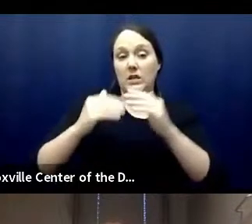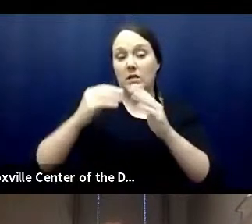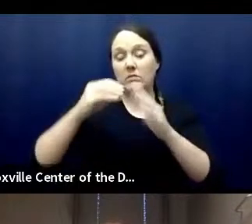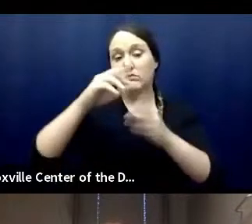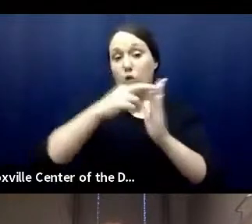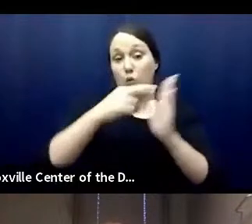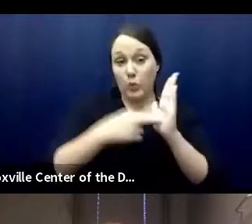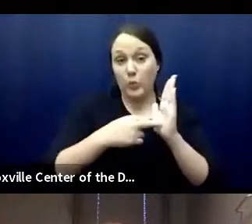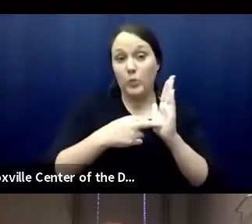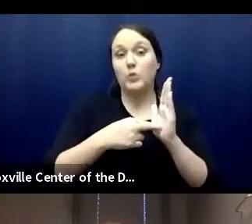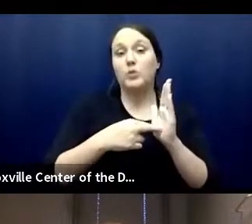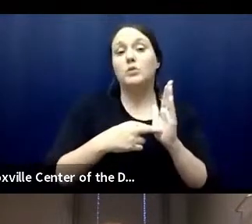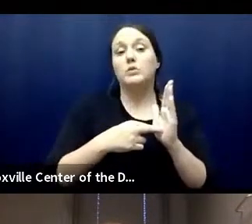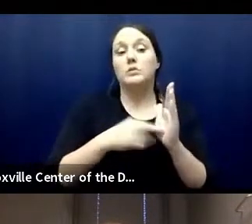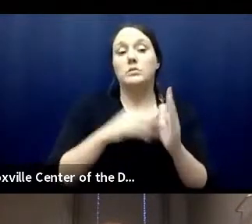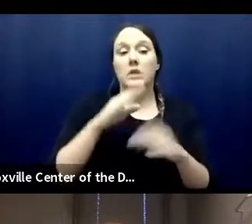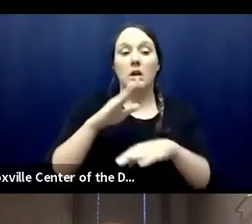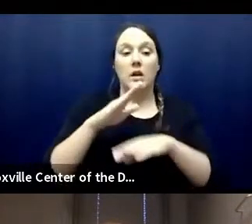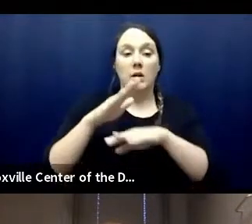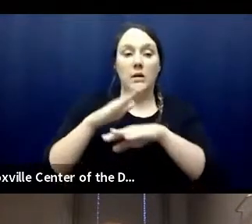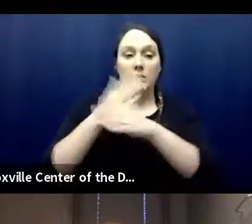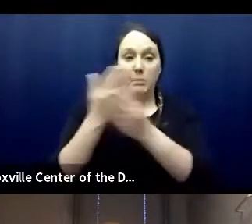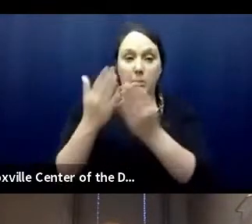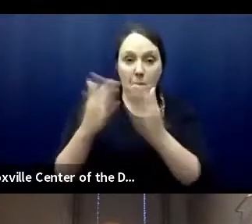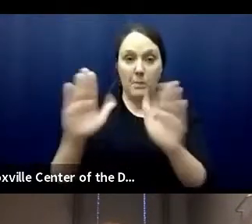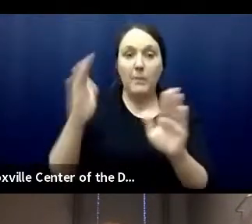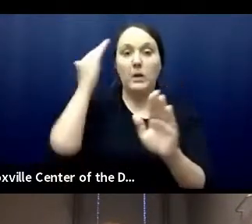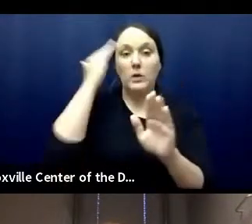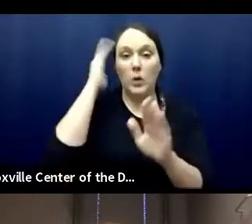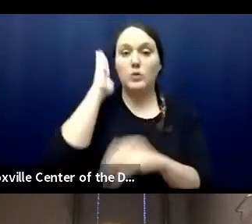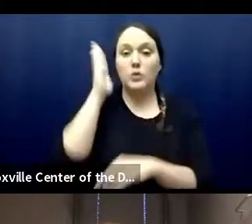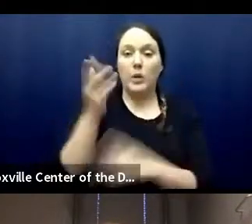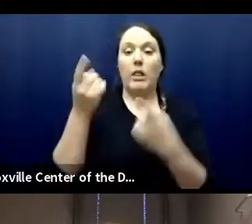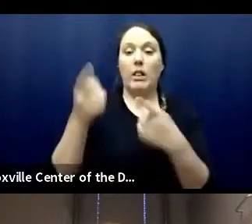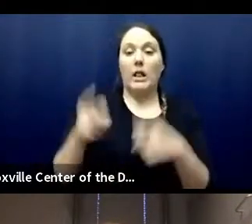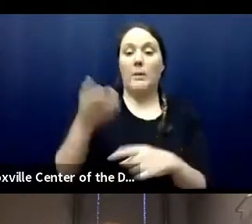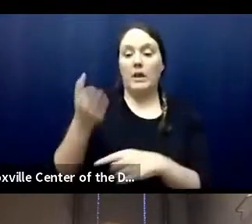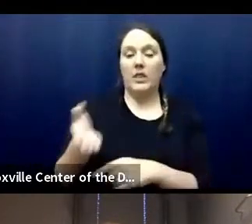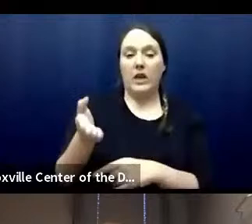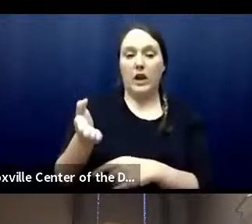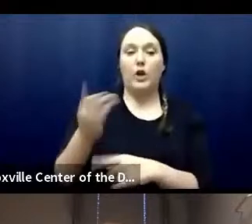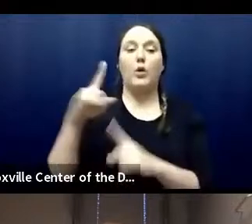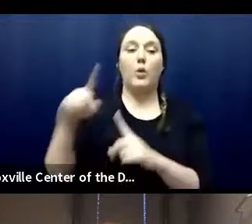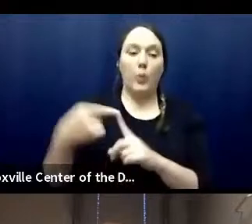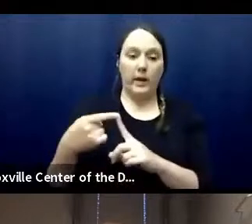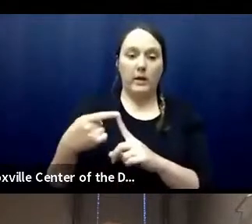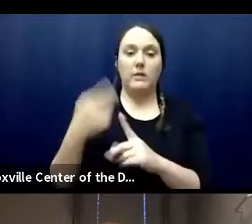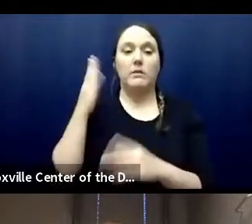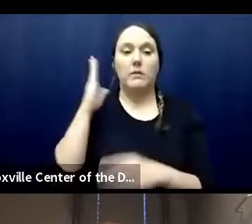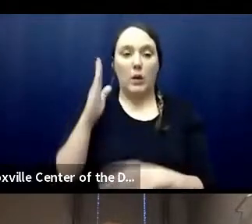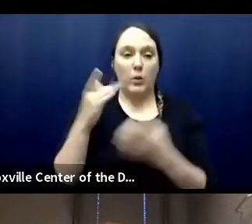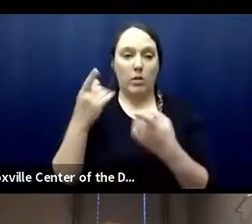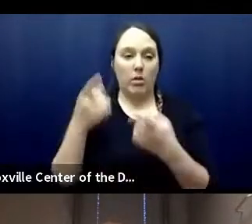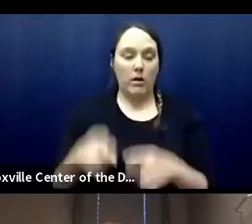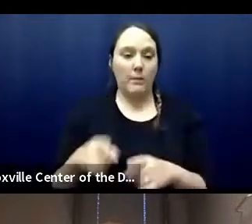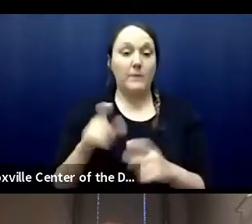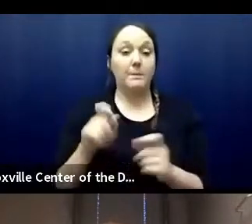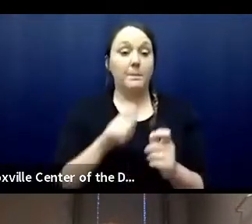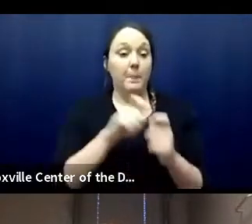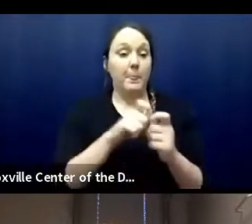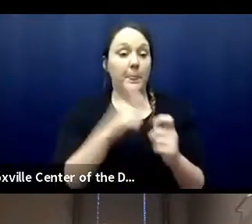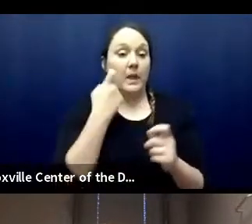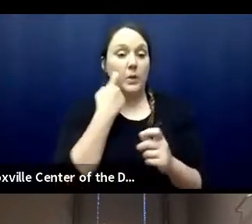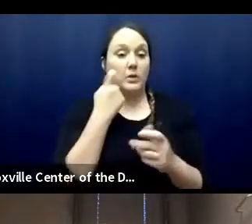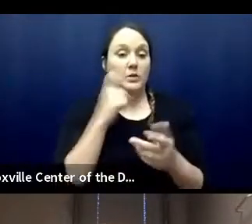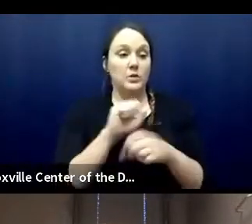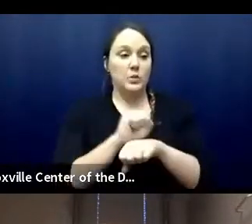rules, the public is on notice that that's where they're going to be and that's when they're going to be. And specifically, we had just worked